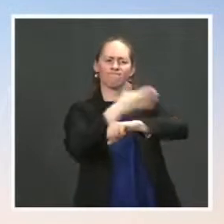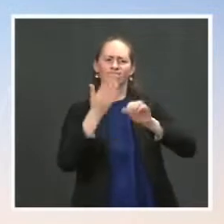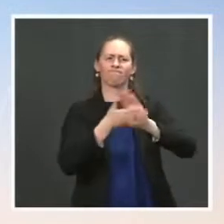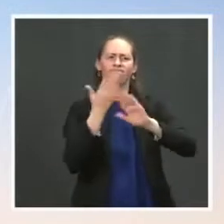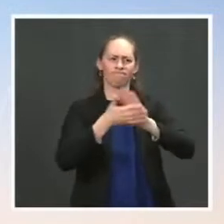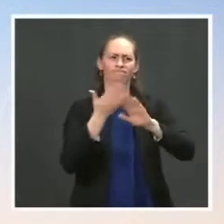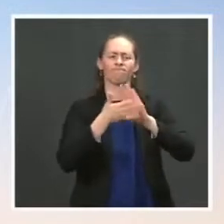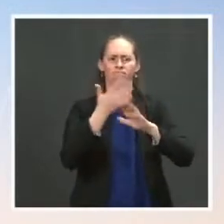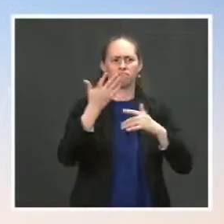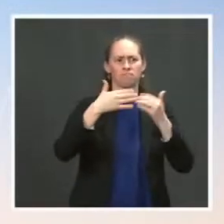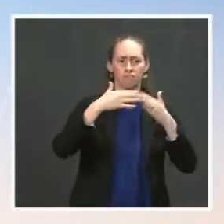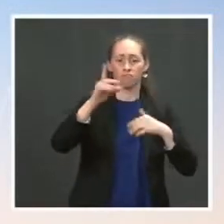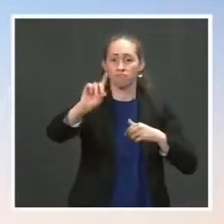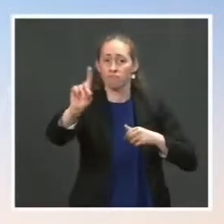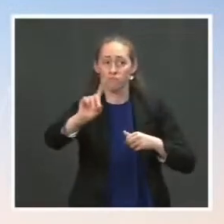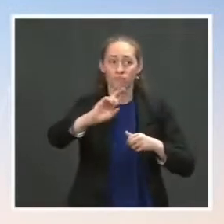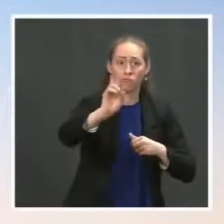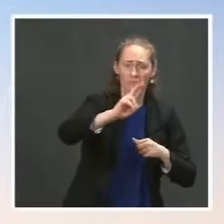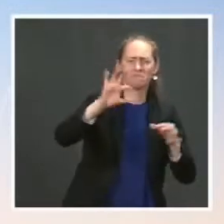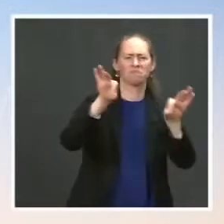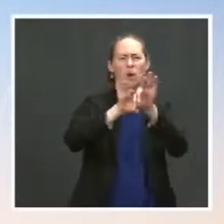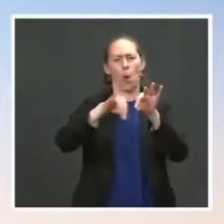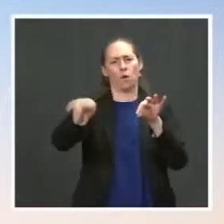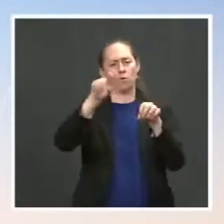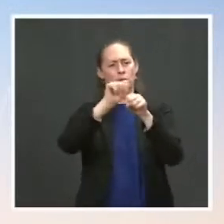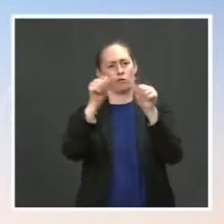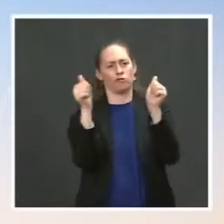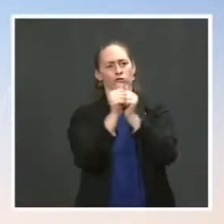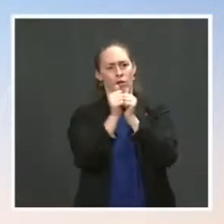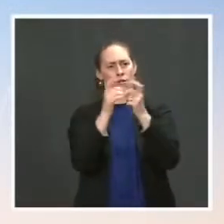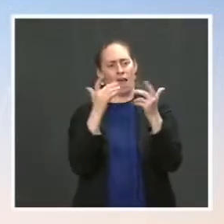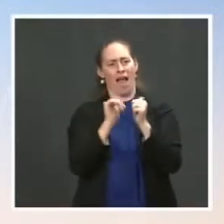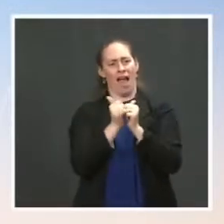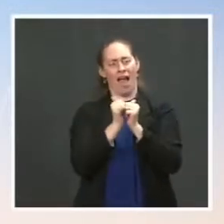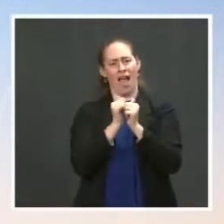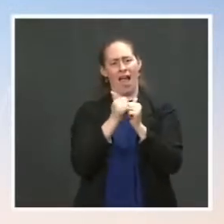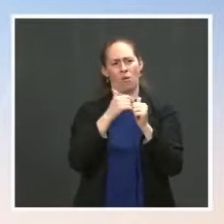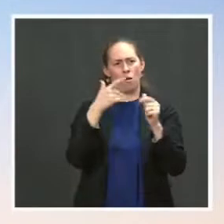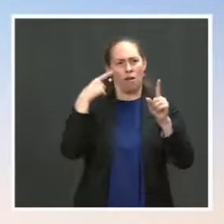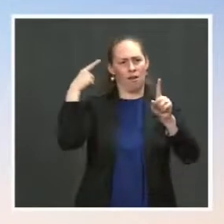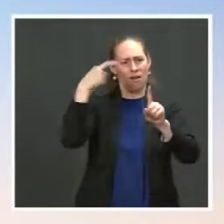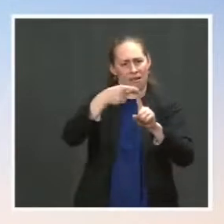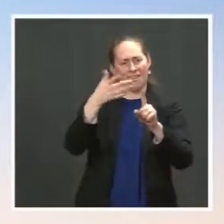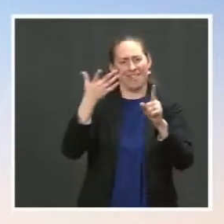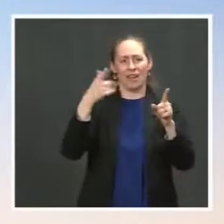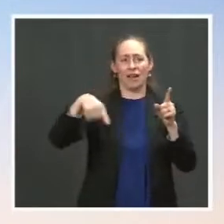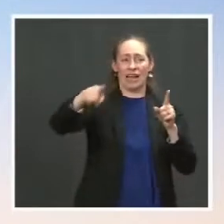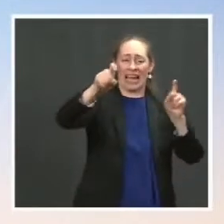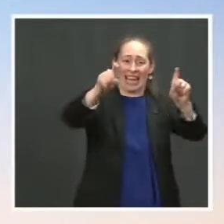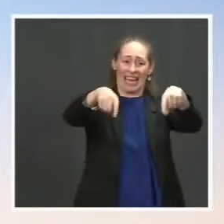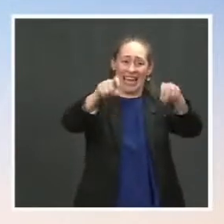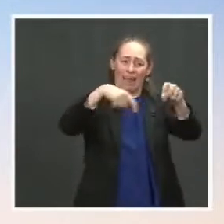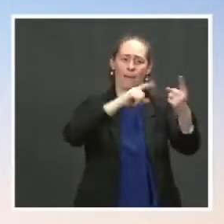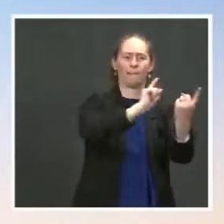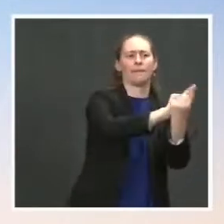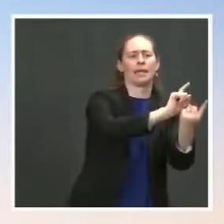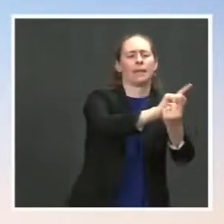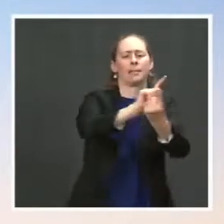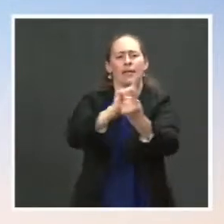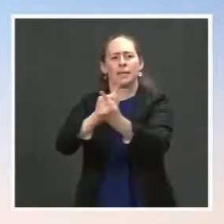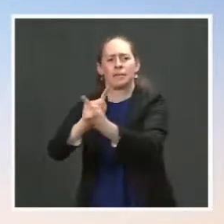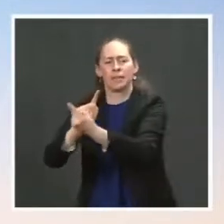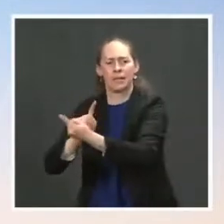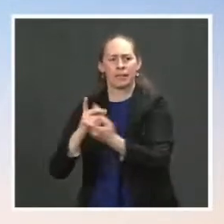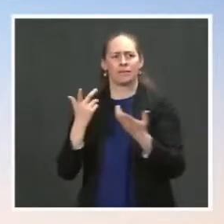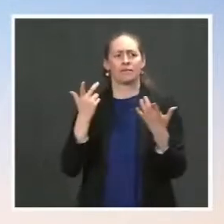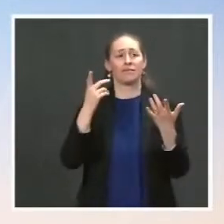bipartisanship, we're talking about how we meet the needs of the American people, Republicans, Independents, Democrats. Rebuilding bridges is